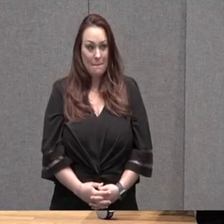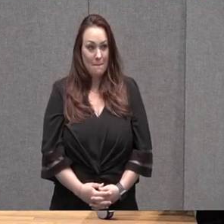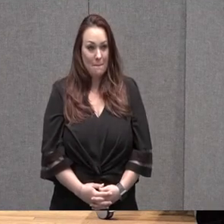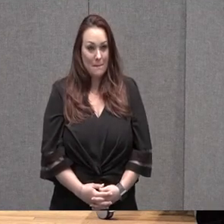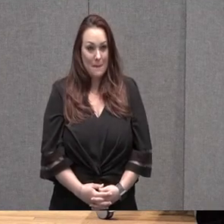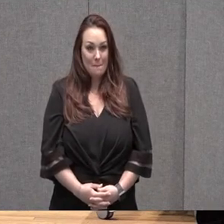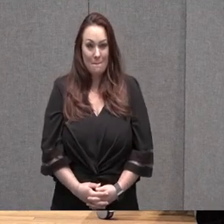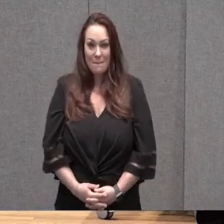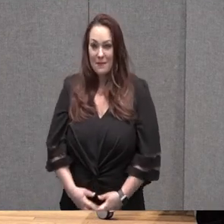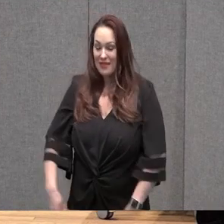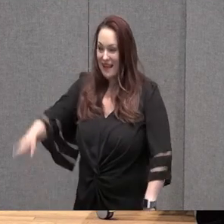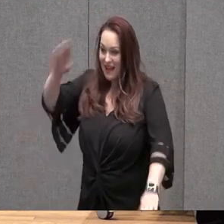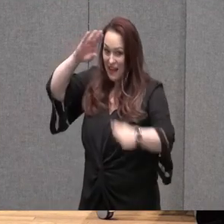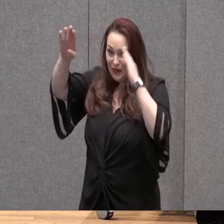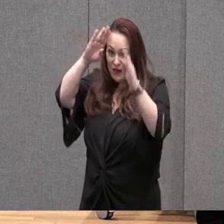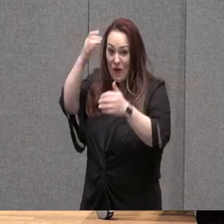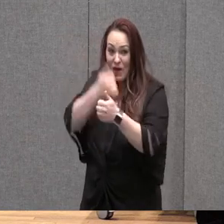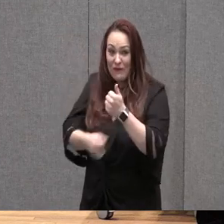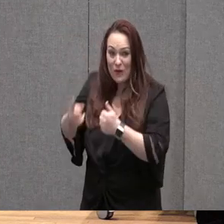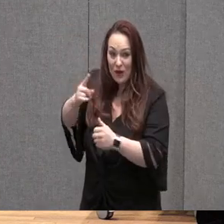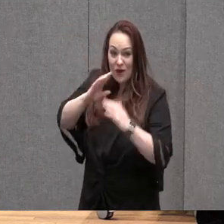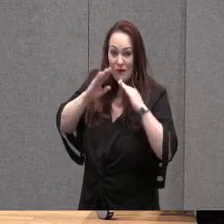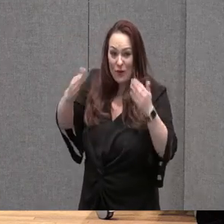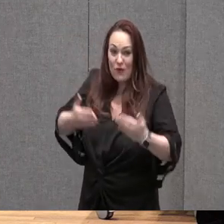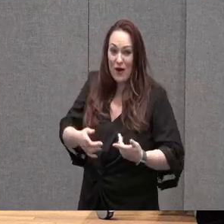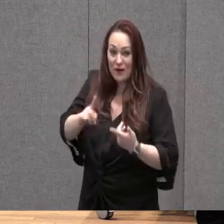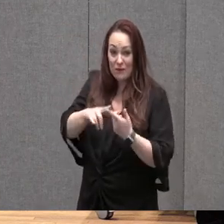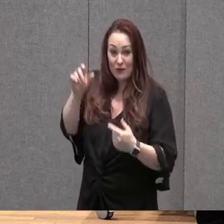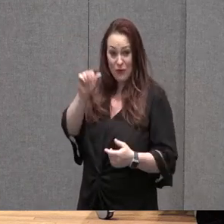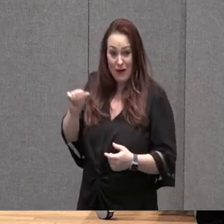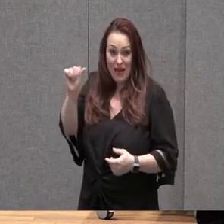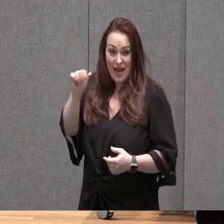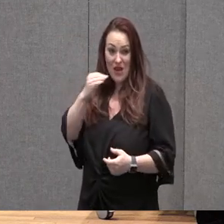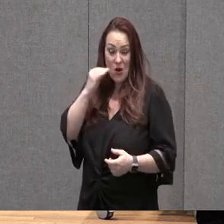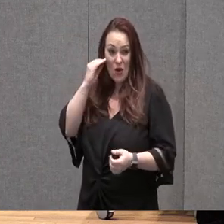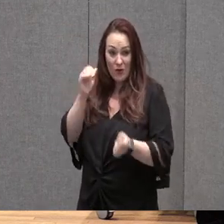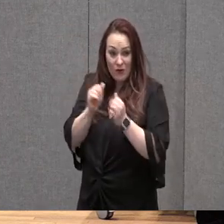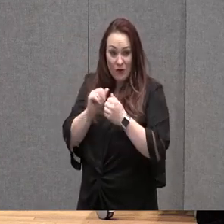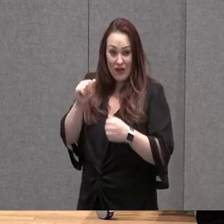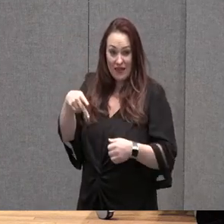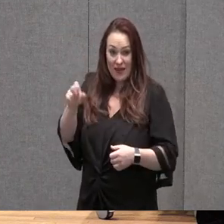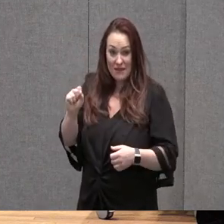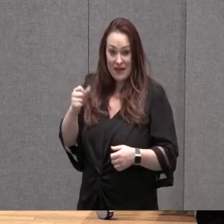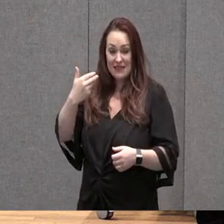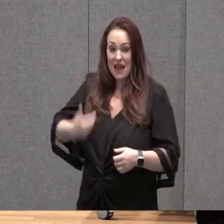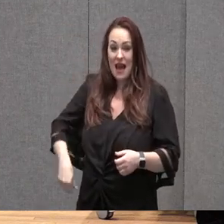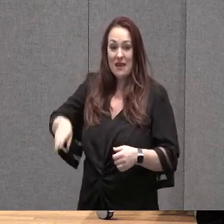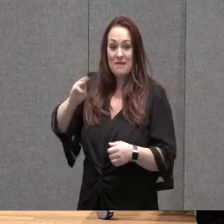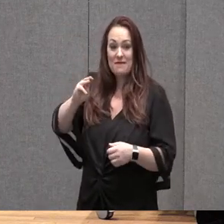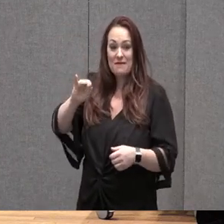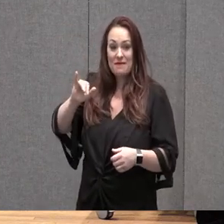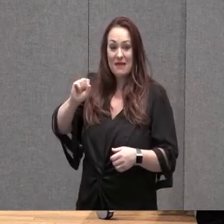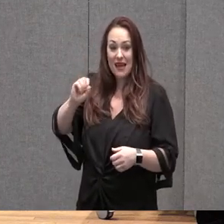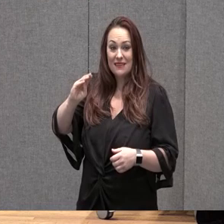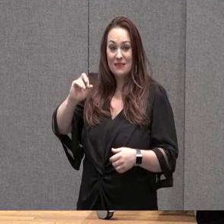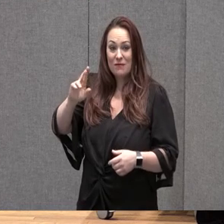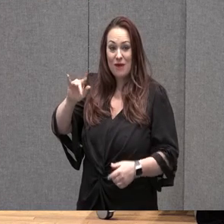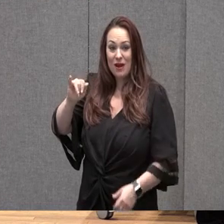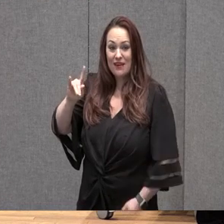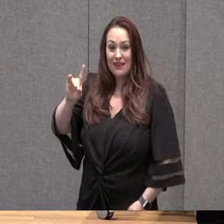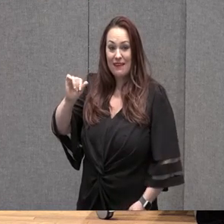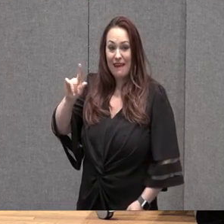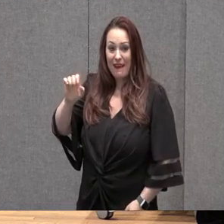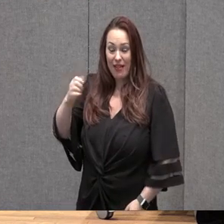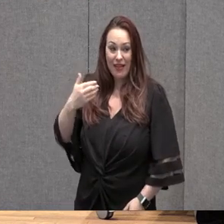Hello, everybody. Welcome to At Home with APS. My name is Miss Martindale, and this is